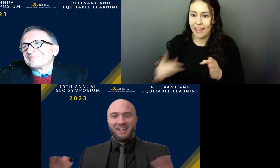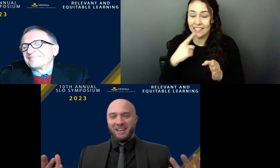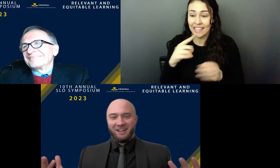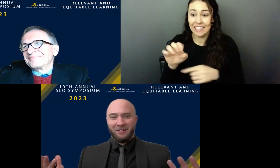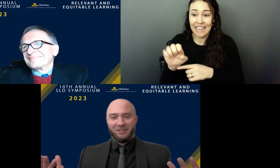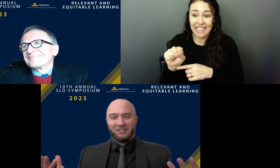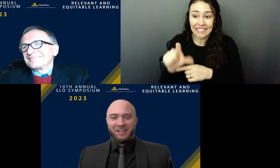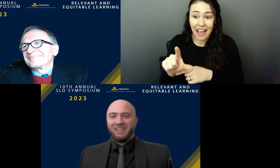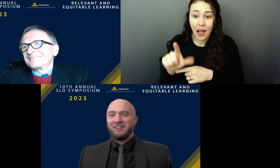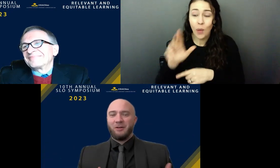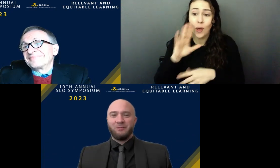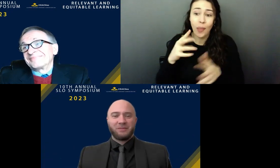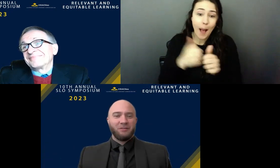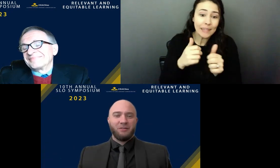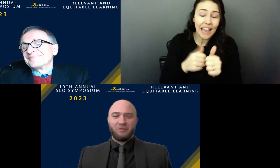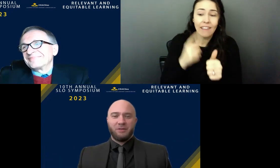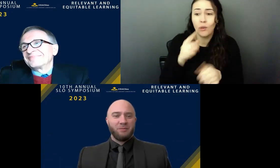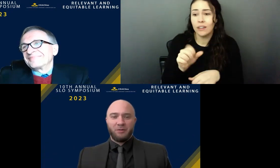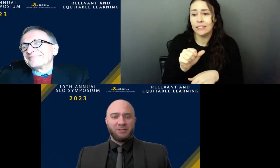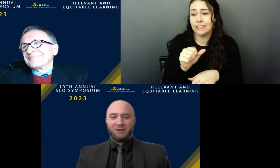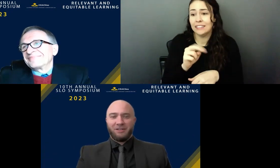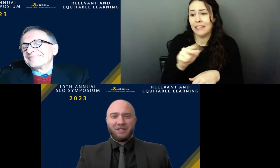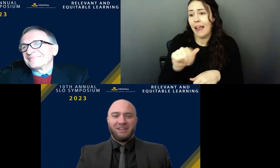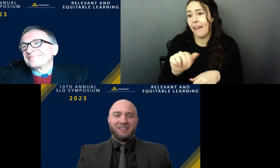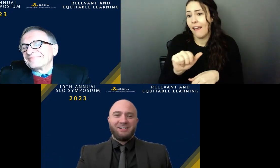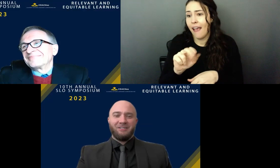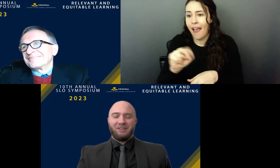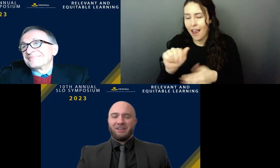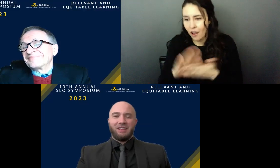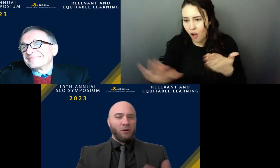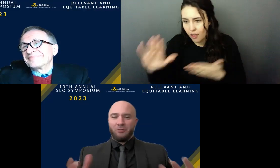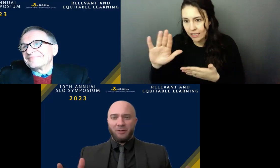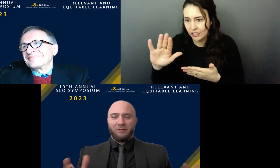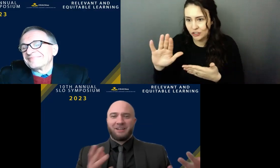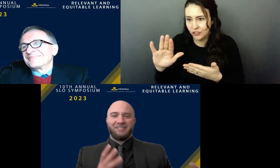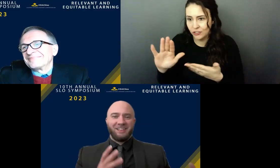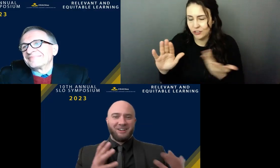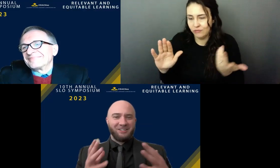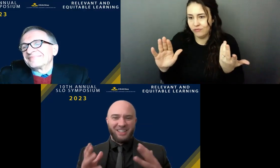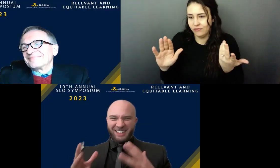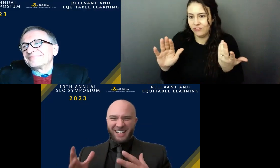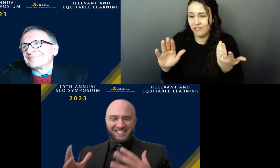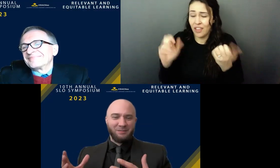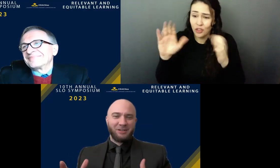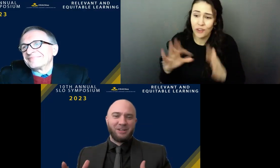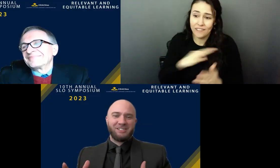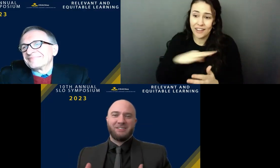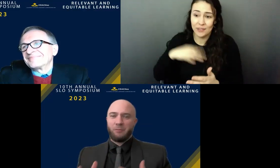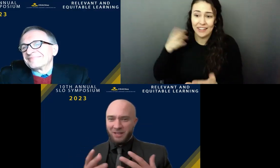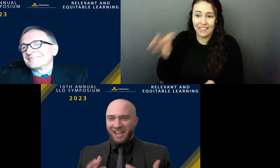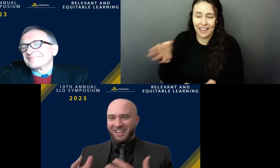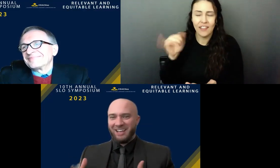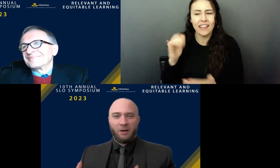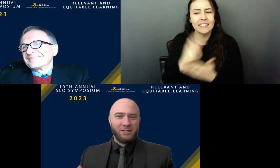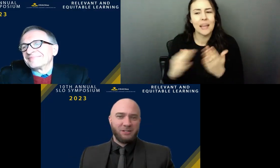updated at Santa Ana College, you know, from the department chair, like, you know, and all the great faculty there. So I think that's some of the questions